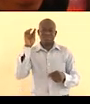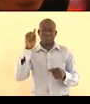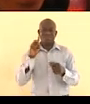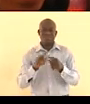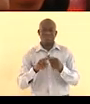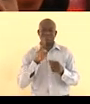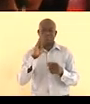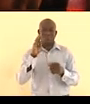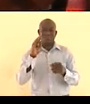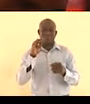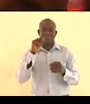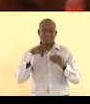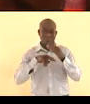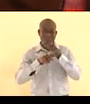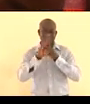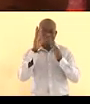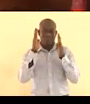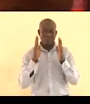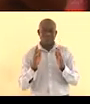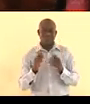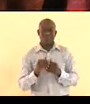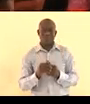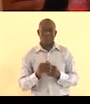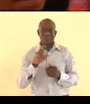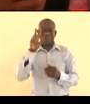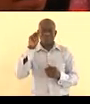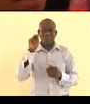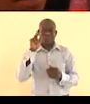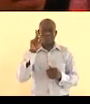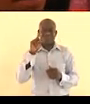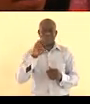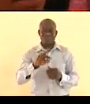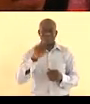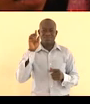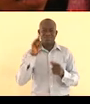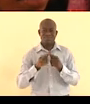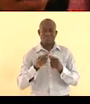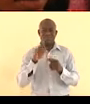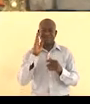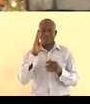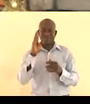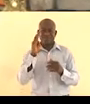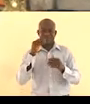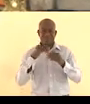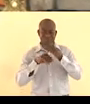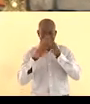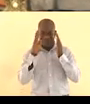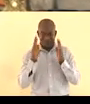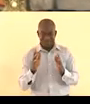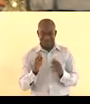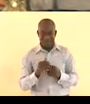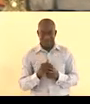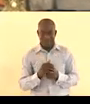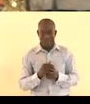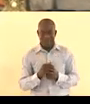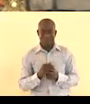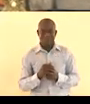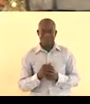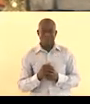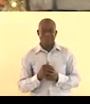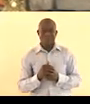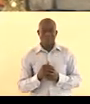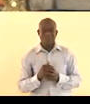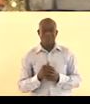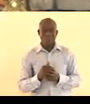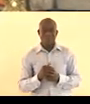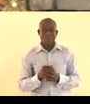be a prophet. No one would choose to be a prophet. I mean, we have been baptized and anointed as priest,